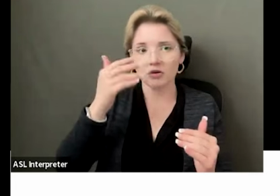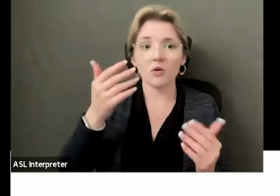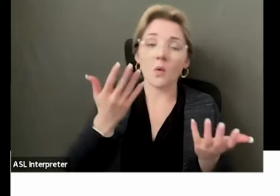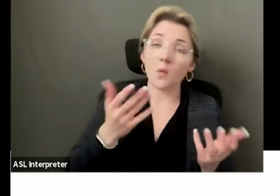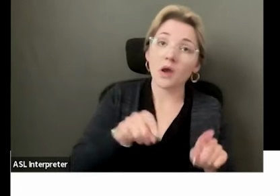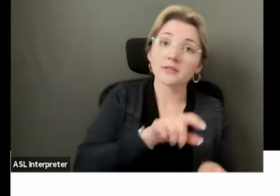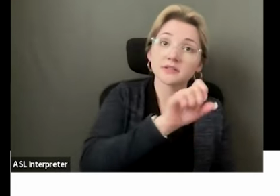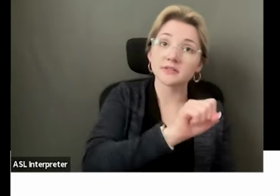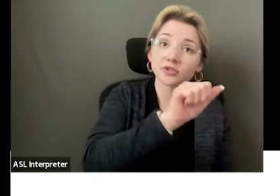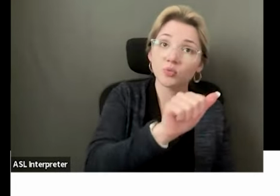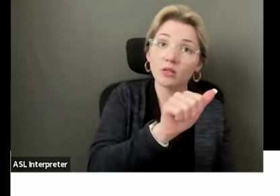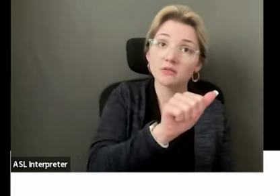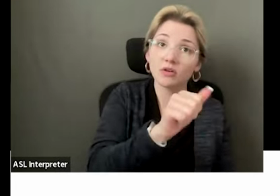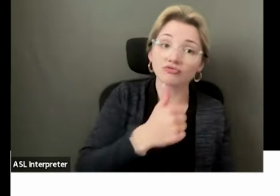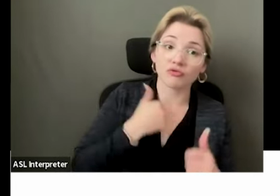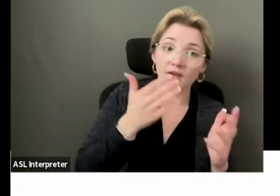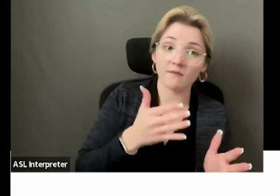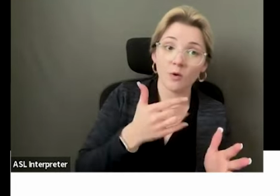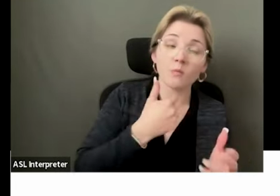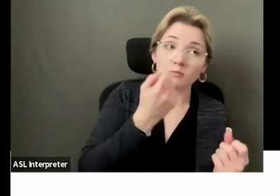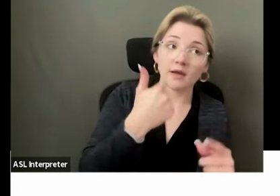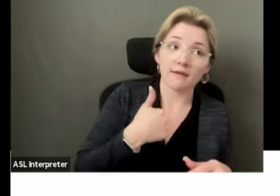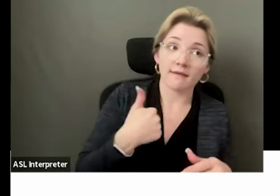survivor, dating violence and stalking, etc.